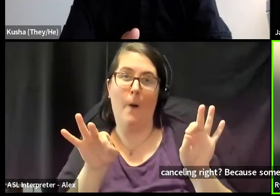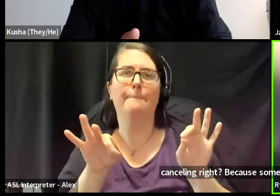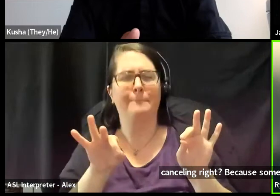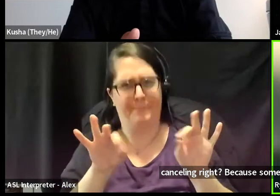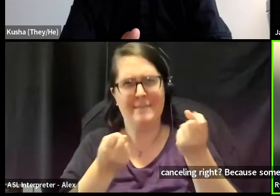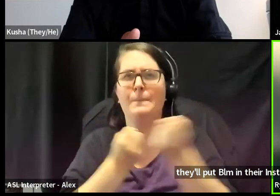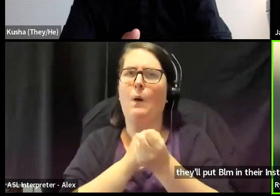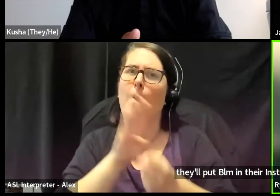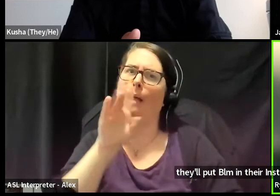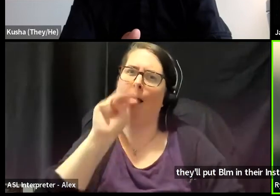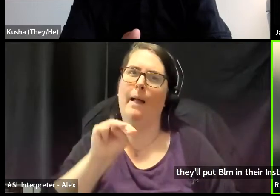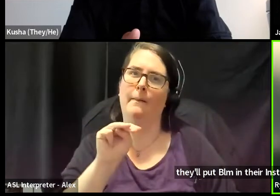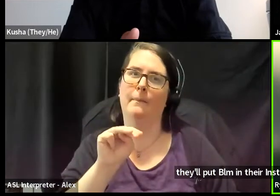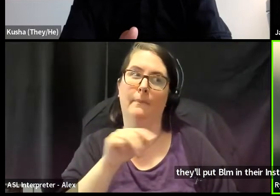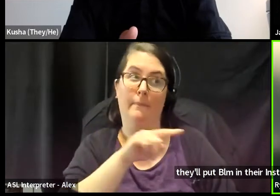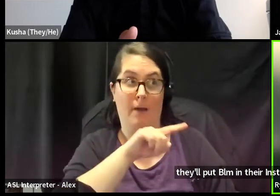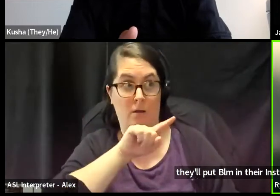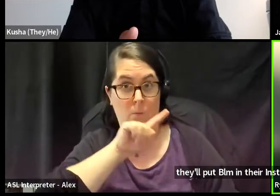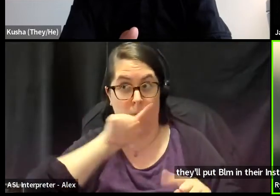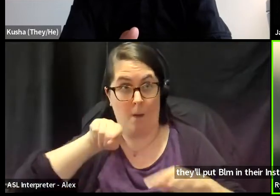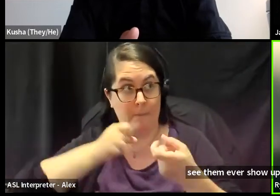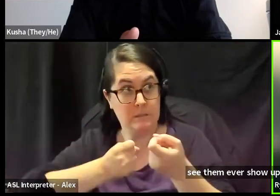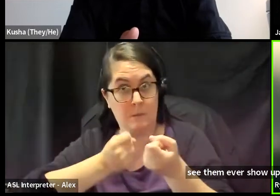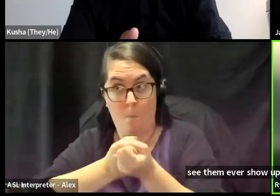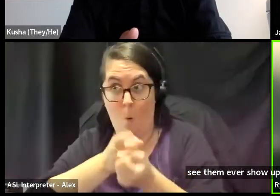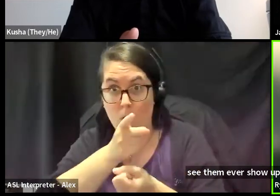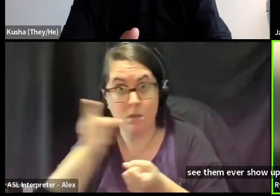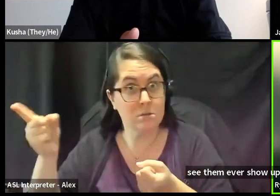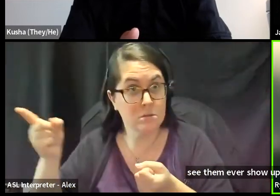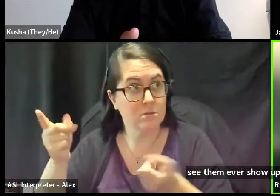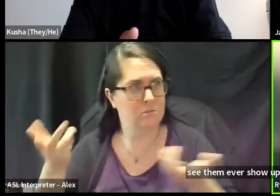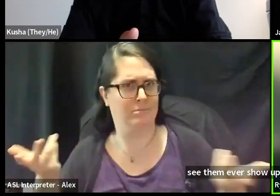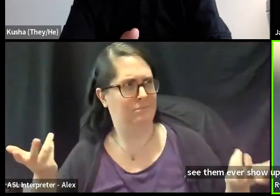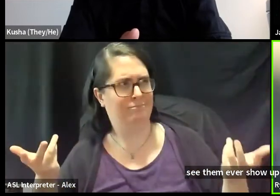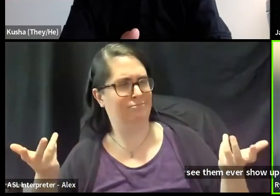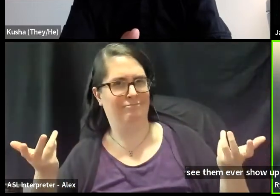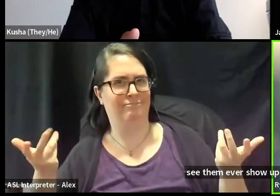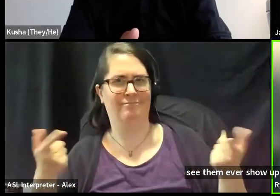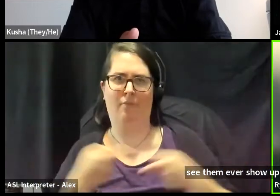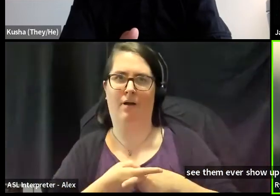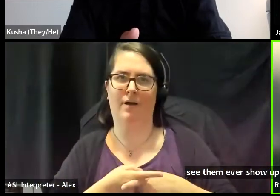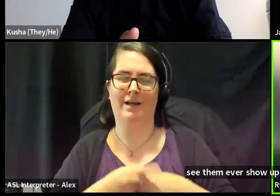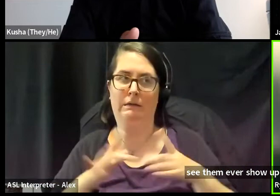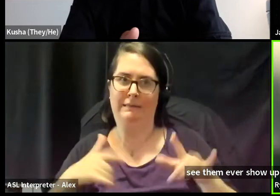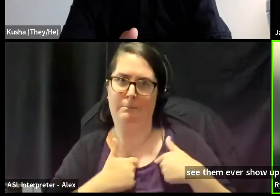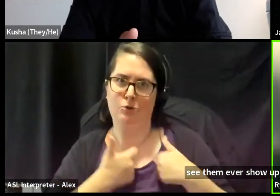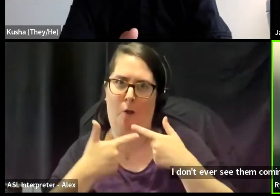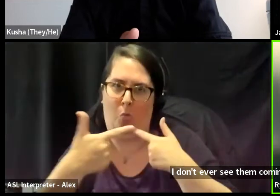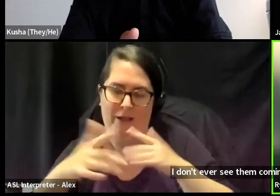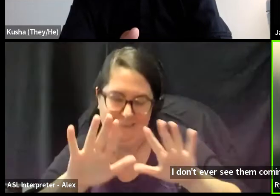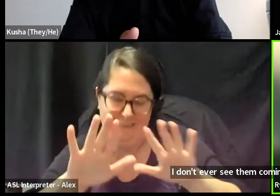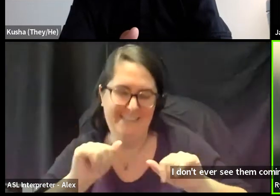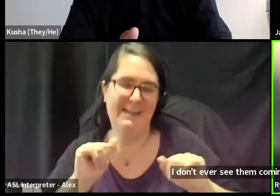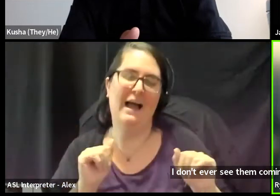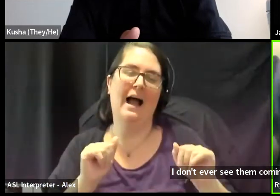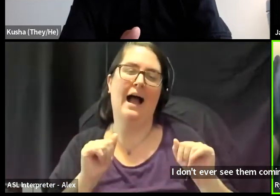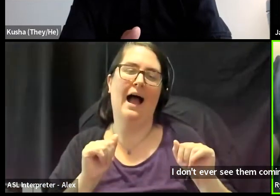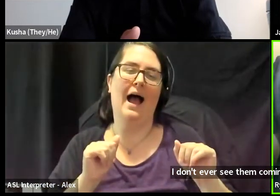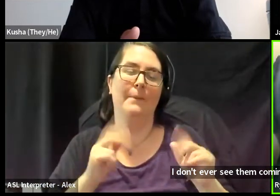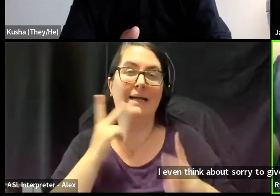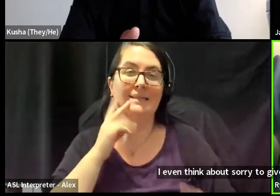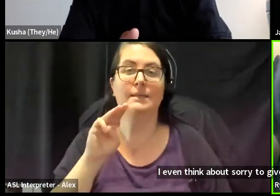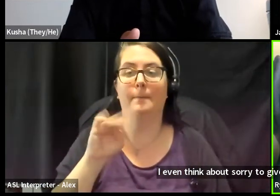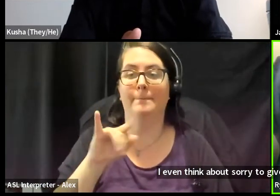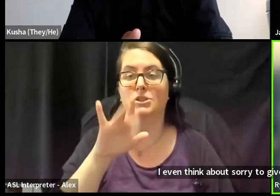artists. I don't ever see them coming to sort of, I even think about, sorry, I'm taking up so much time to some of these examples, but I even think about Michelle